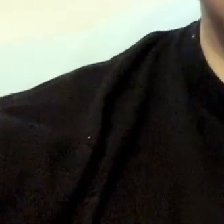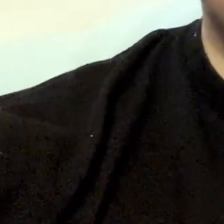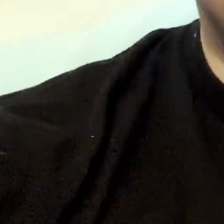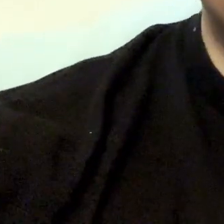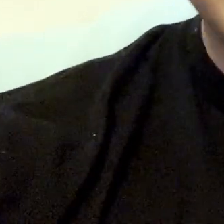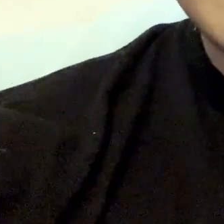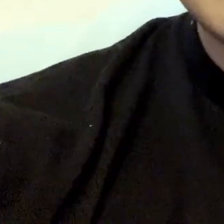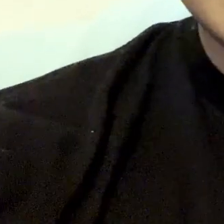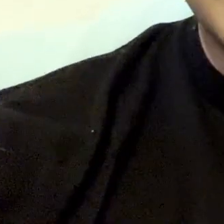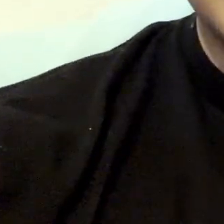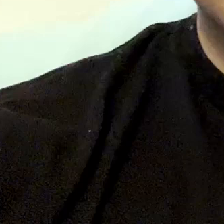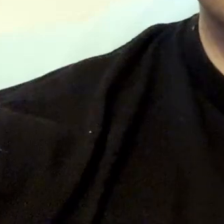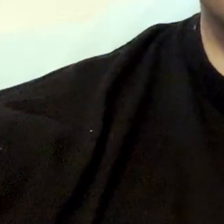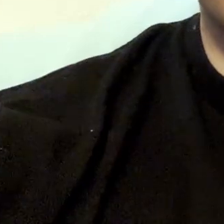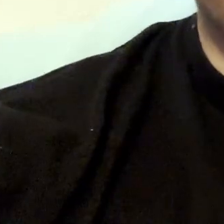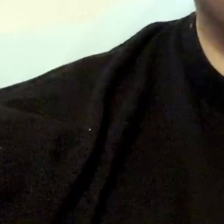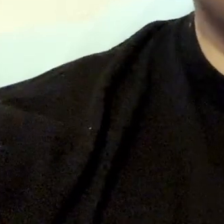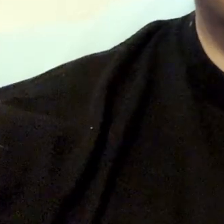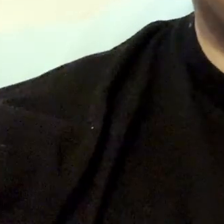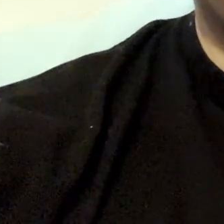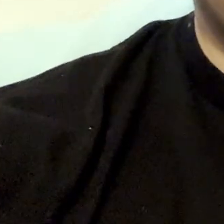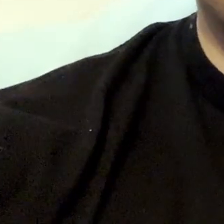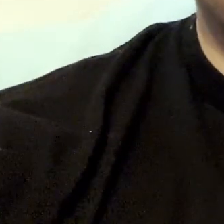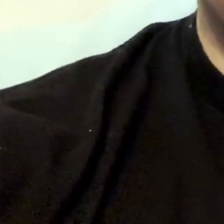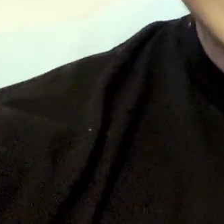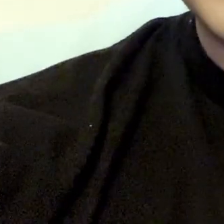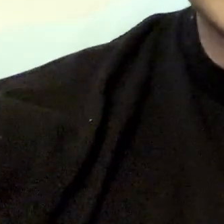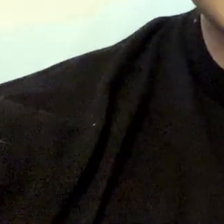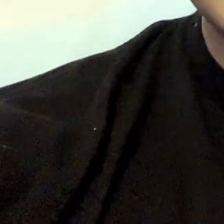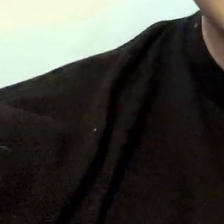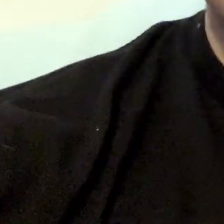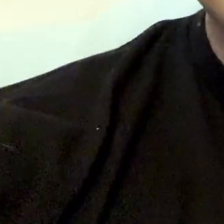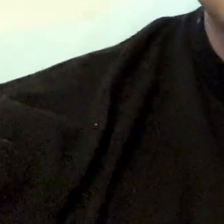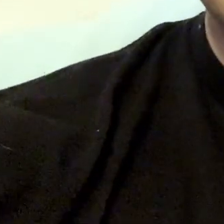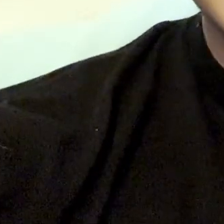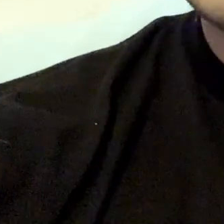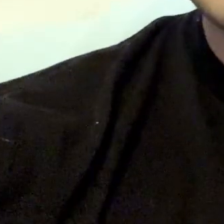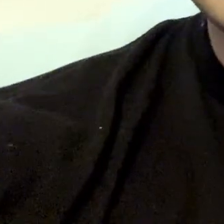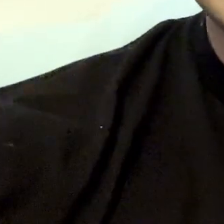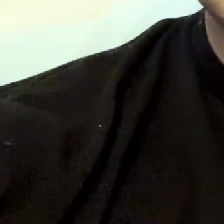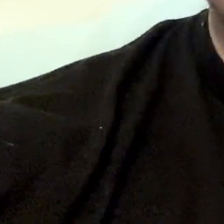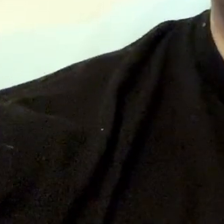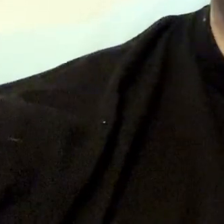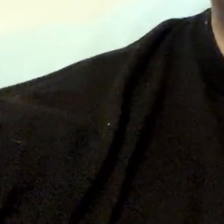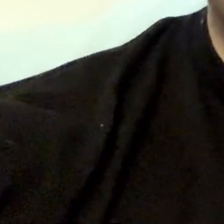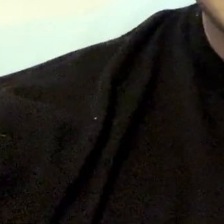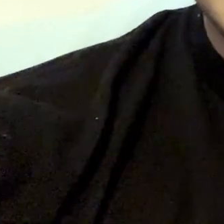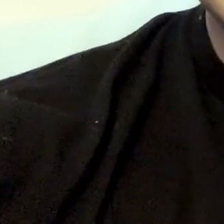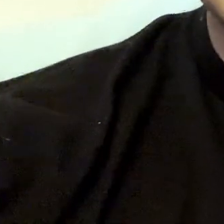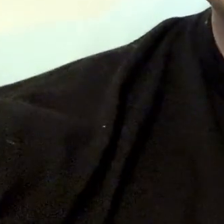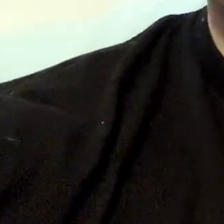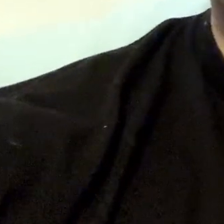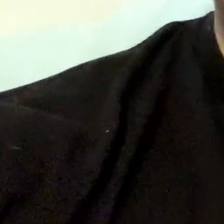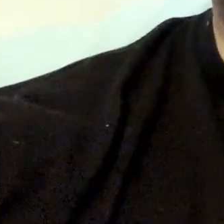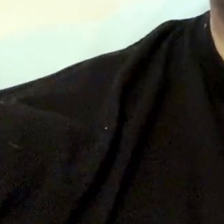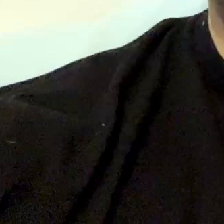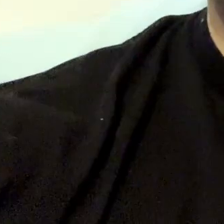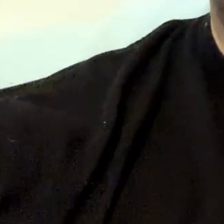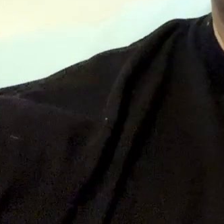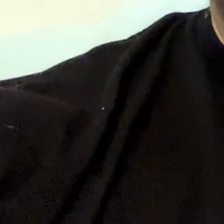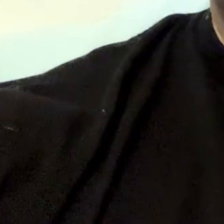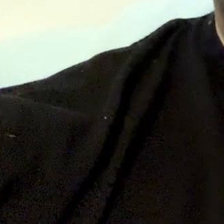have happened in the last year, and we give reports of how different ministries are doing, and then we project the things that we are excited about this upcoming